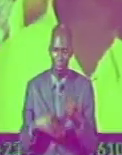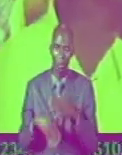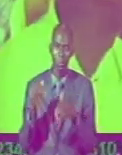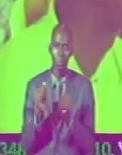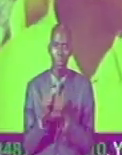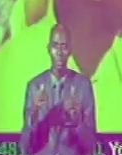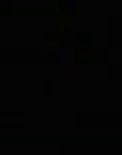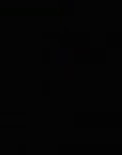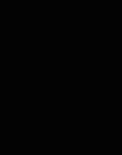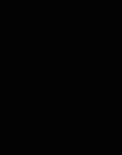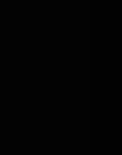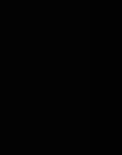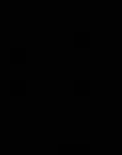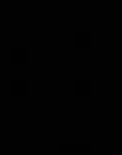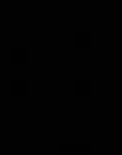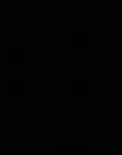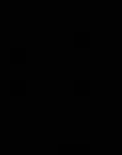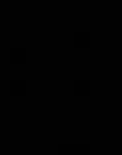Of the power of God.